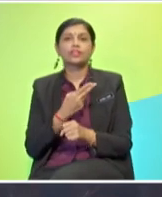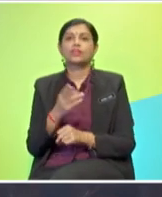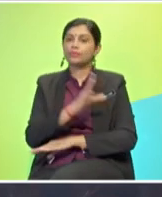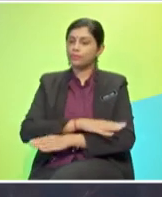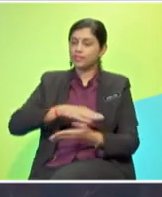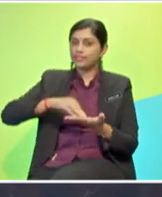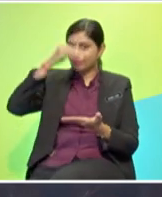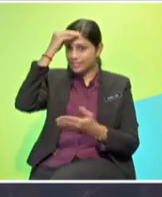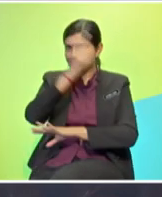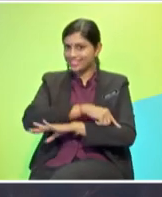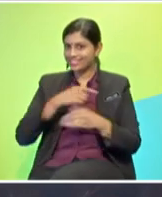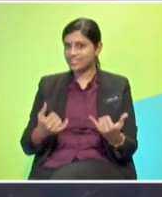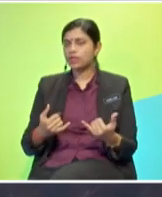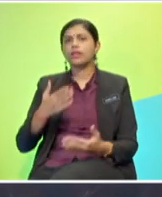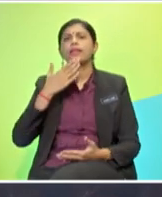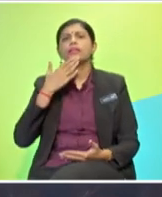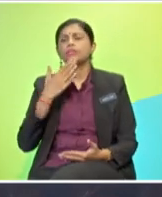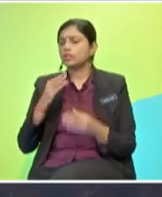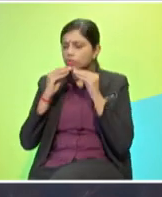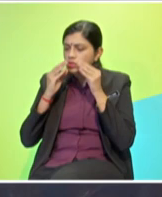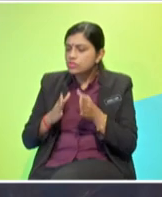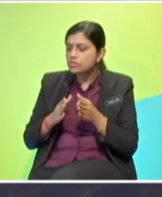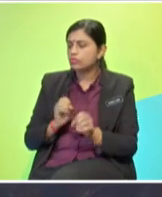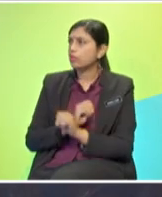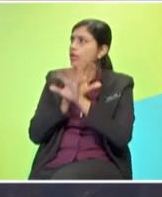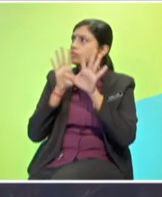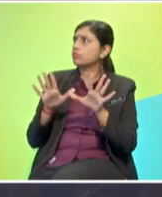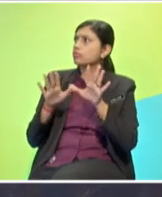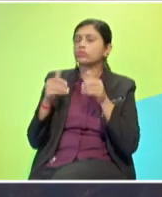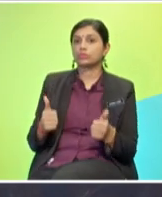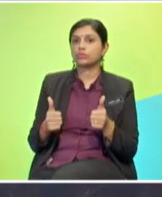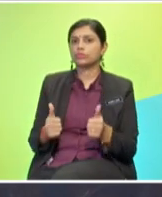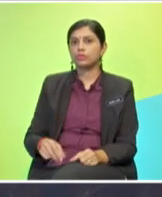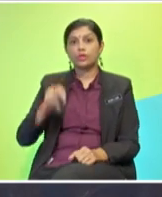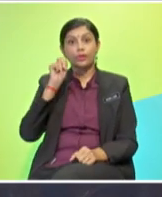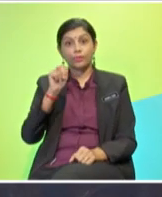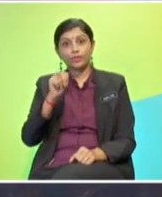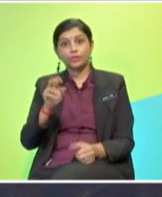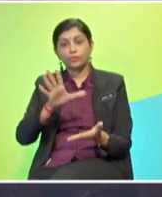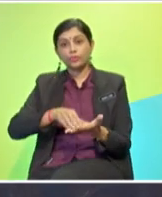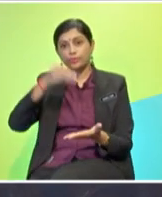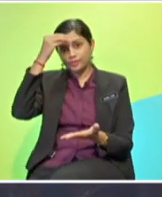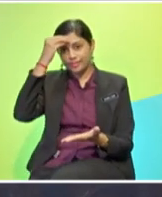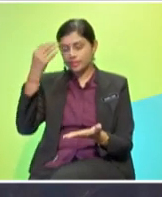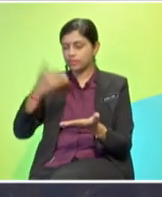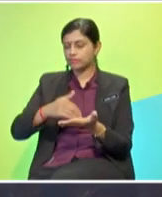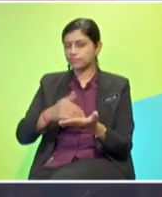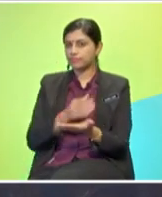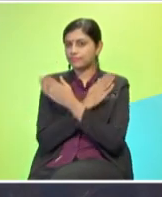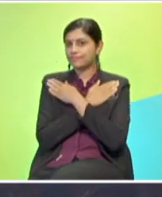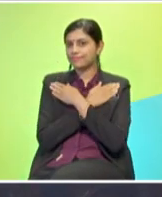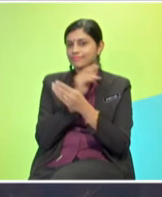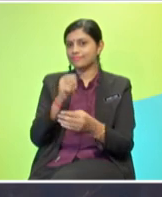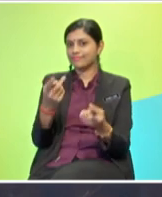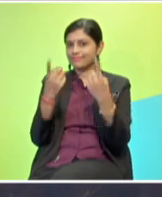So thank you so much, teacher, for the explanation on this segment. So I believe that we'll be learning more with teacher Rahma, but we'll take a break first. I'll see you after this in